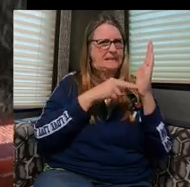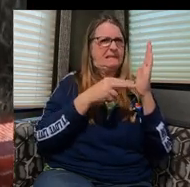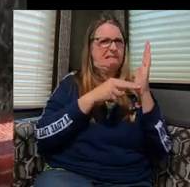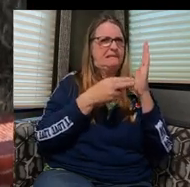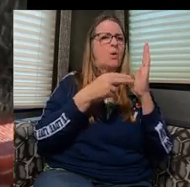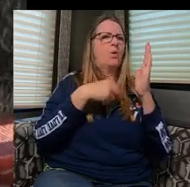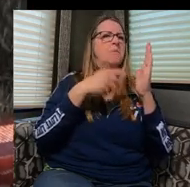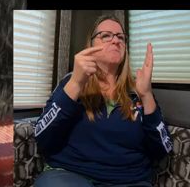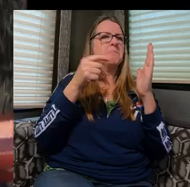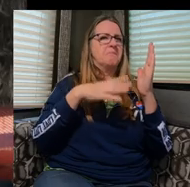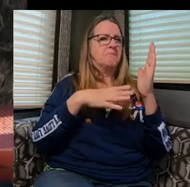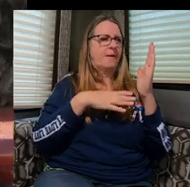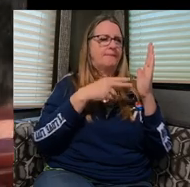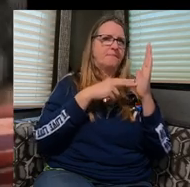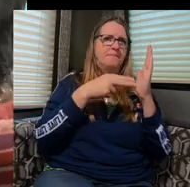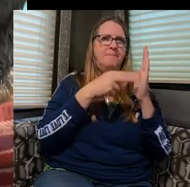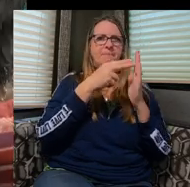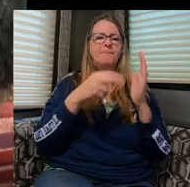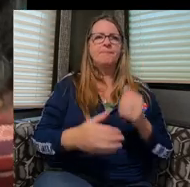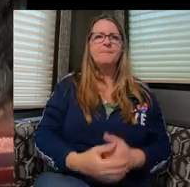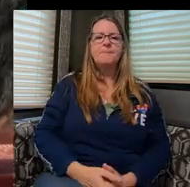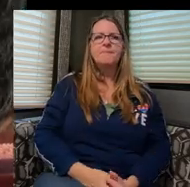good. Yeah, I got it.